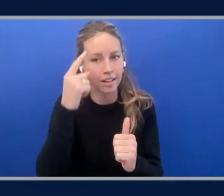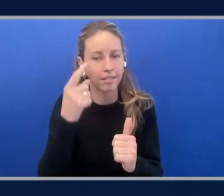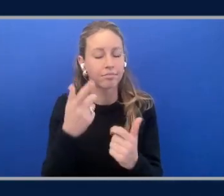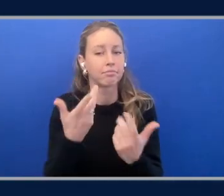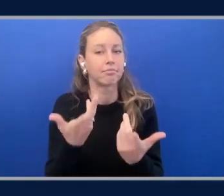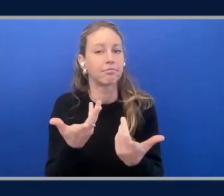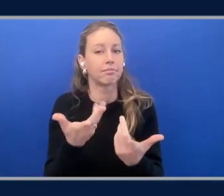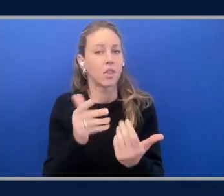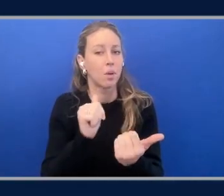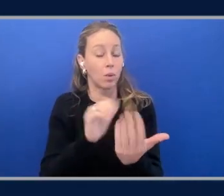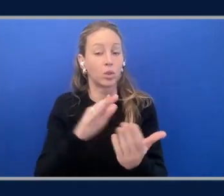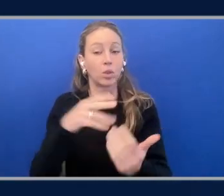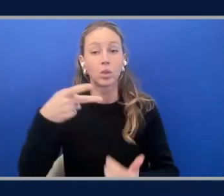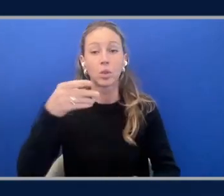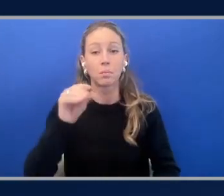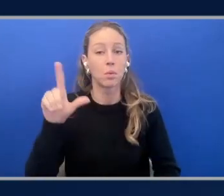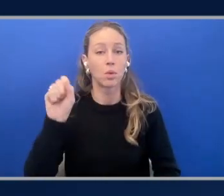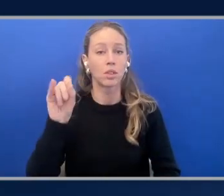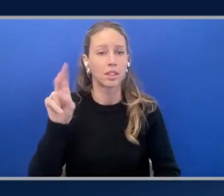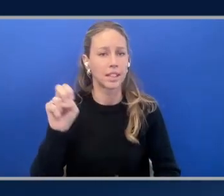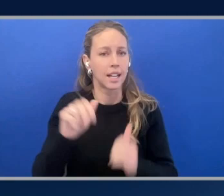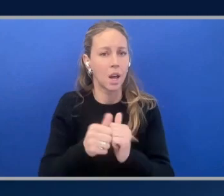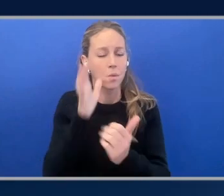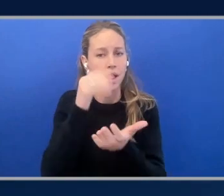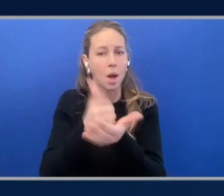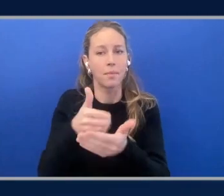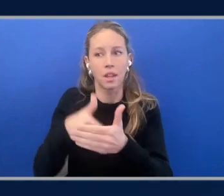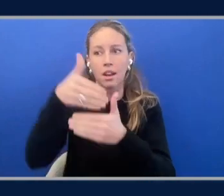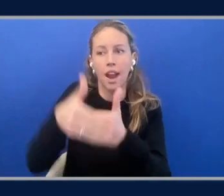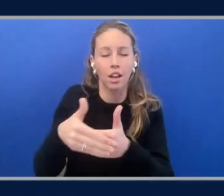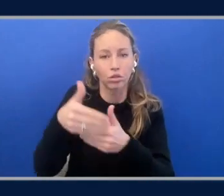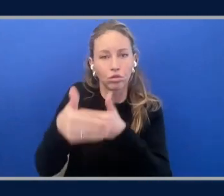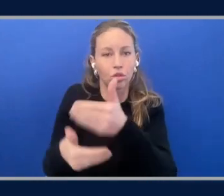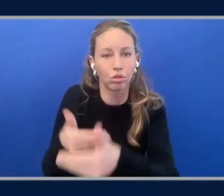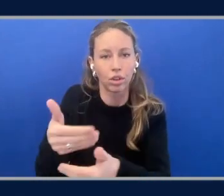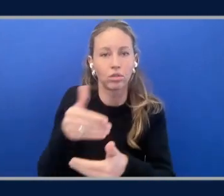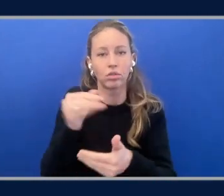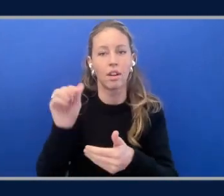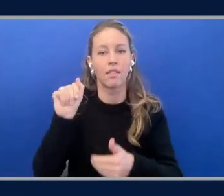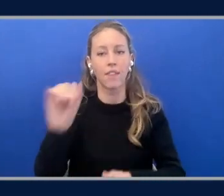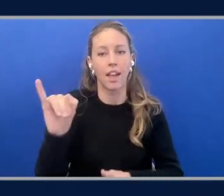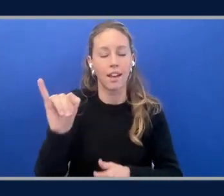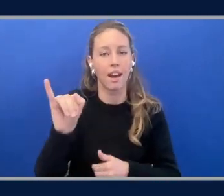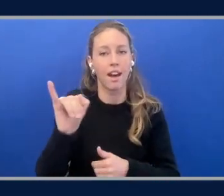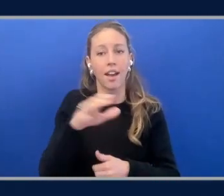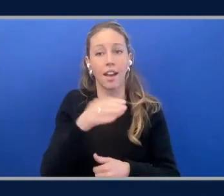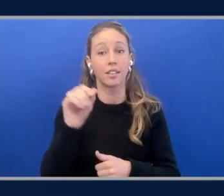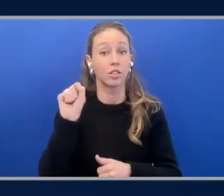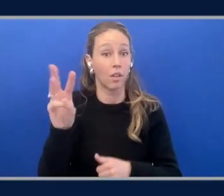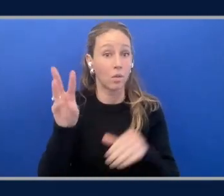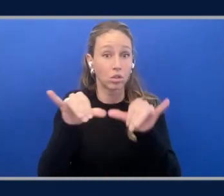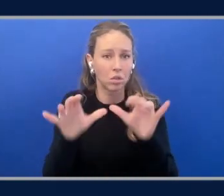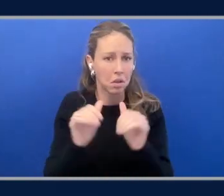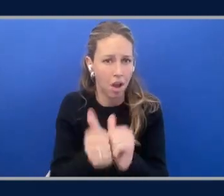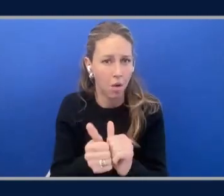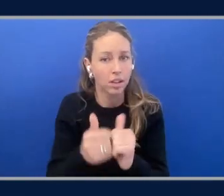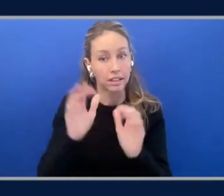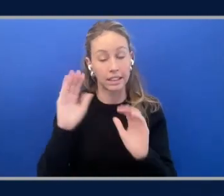this way, that Poolside is going to help enable the next generation of AI for software engineering. It sounds like a pretty amazing